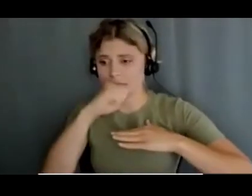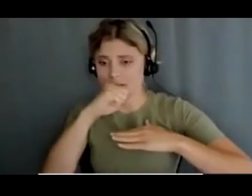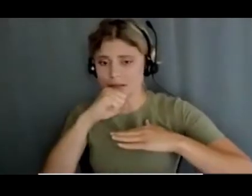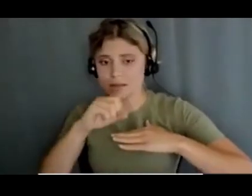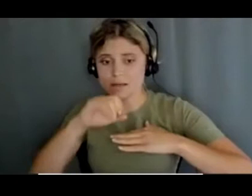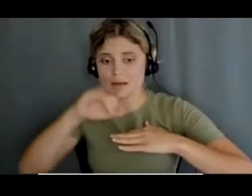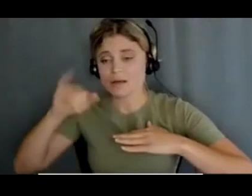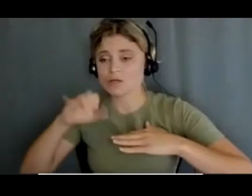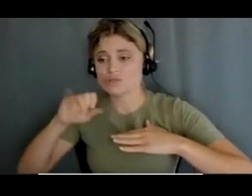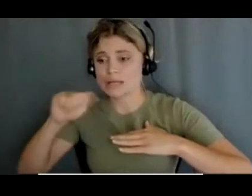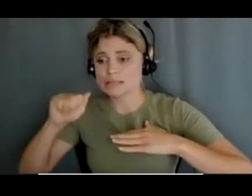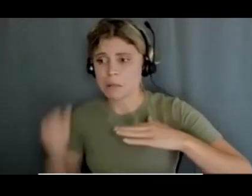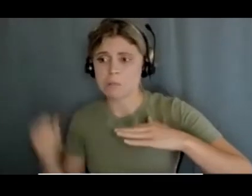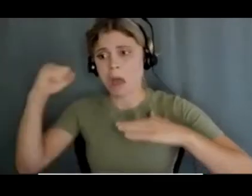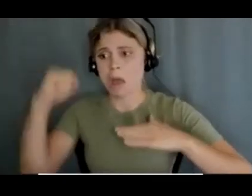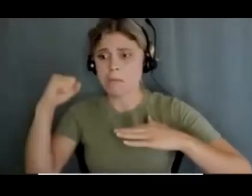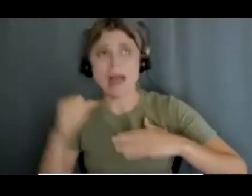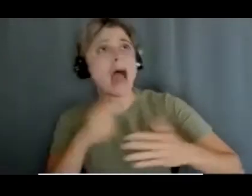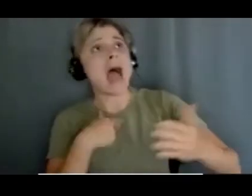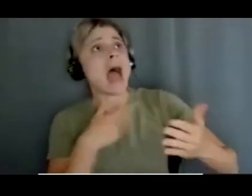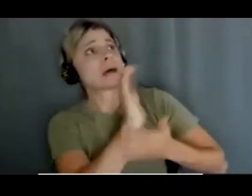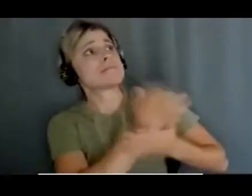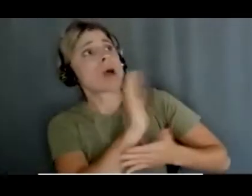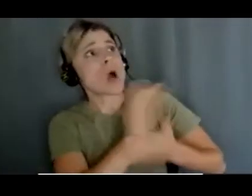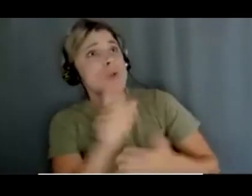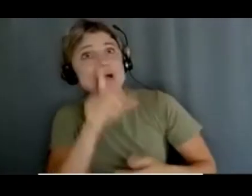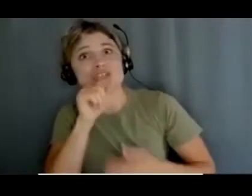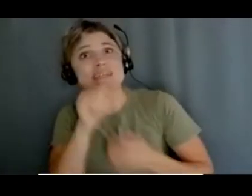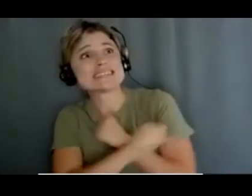"I got tangled in the weeds, but the chicken saved me."